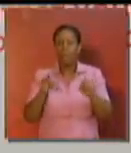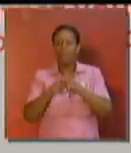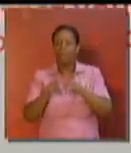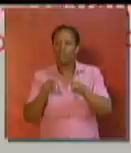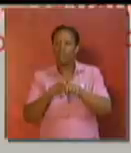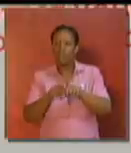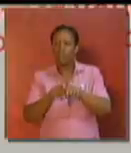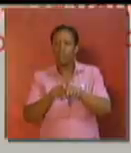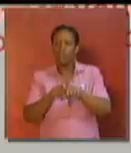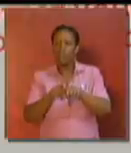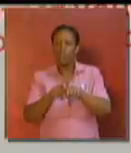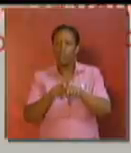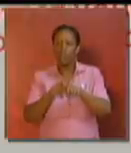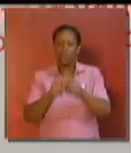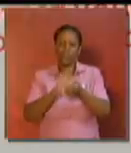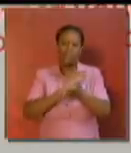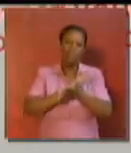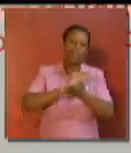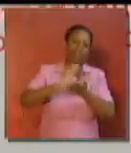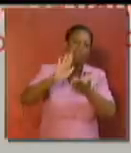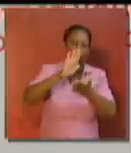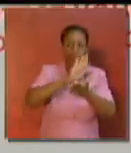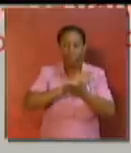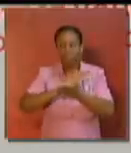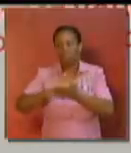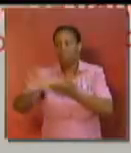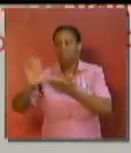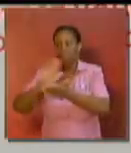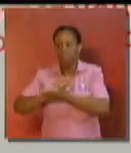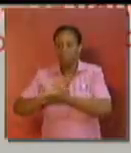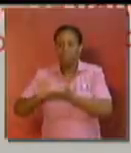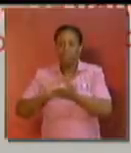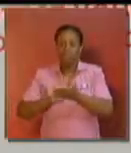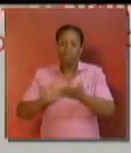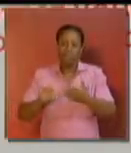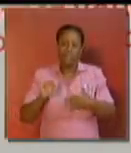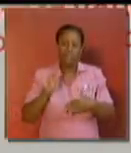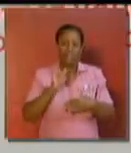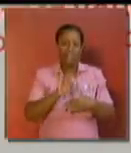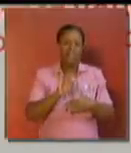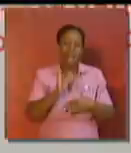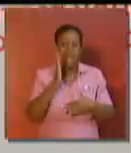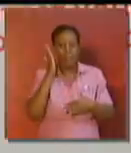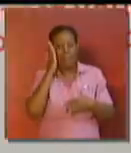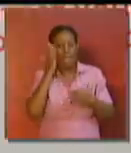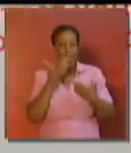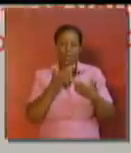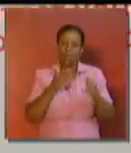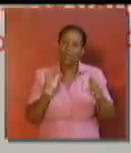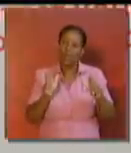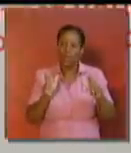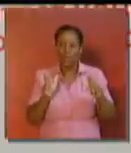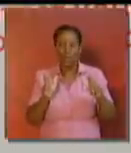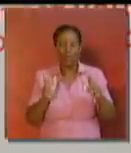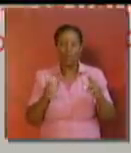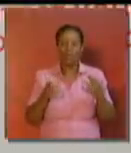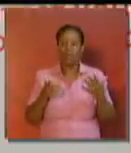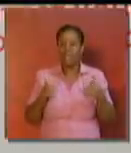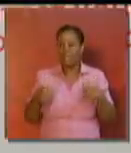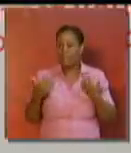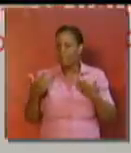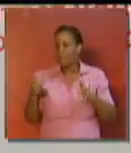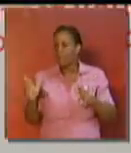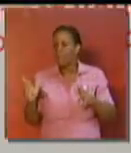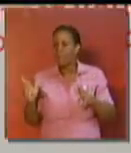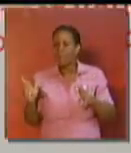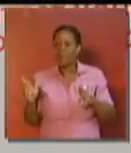yourself within your bedroom or within your assigned space. It may not be the bedroom, maybe the living room. Wherever it is, you keep yourself